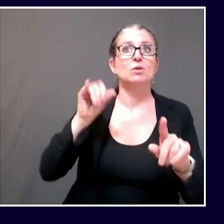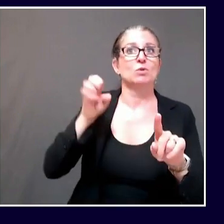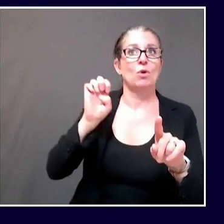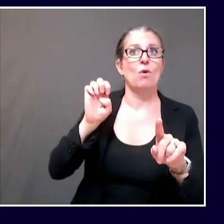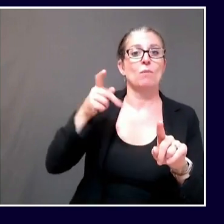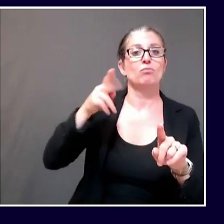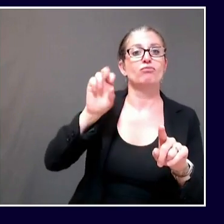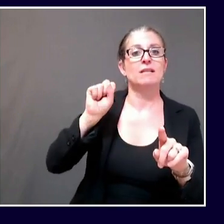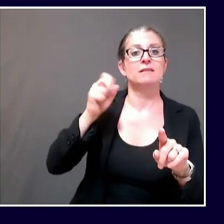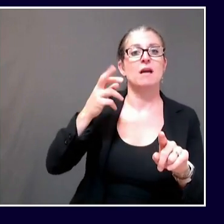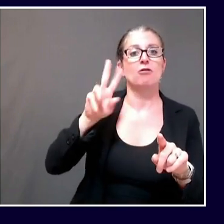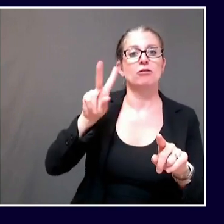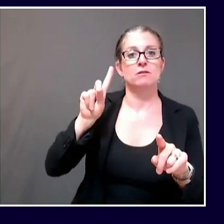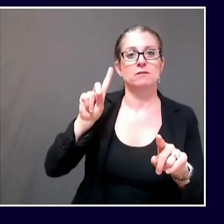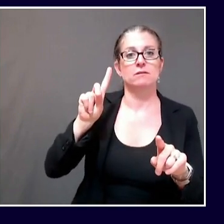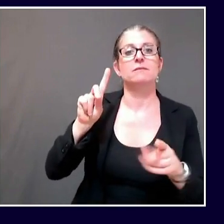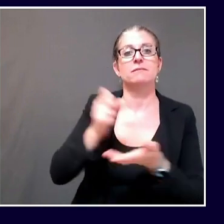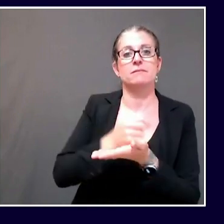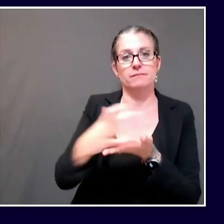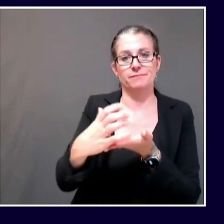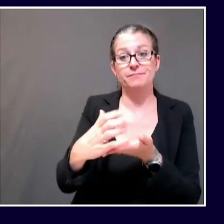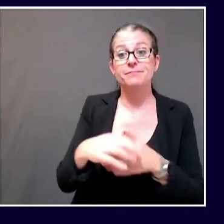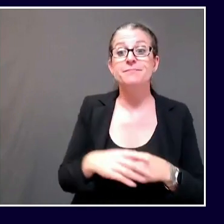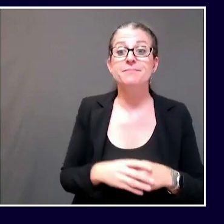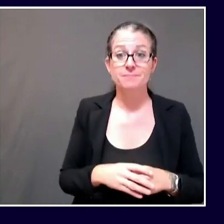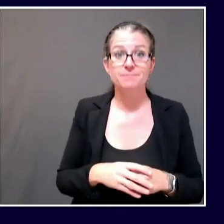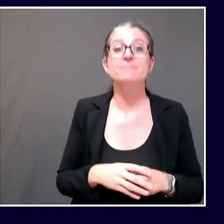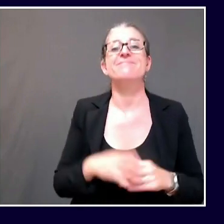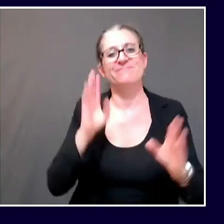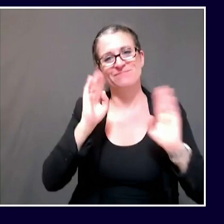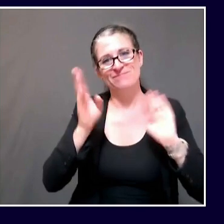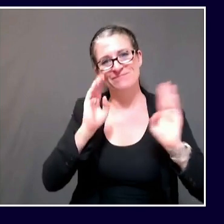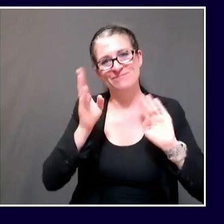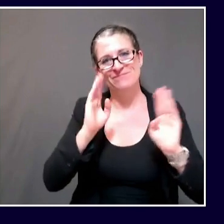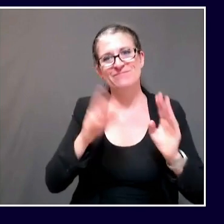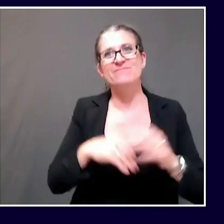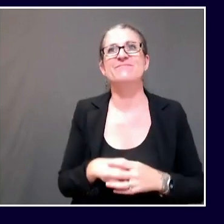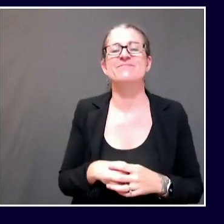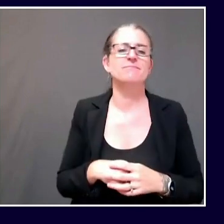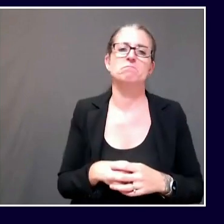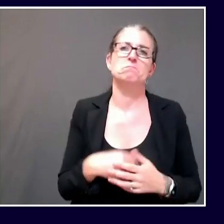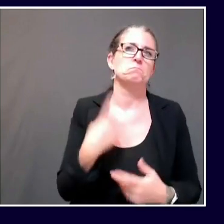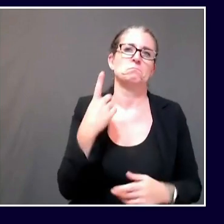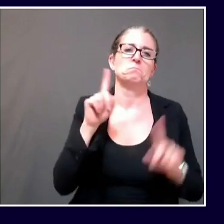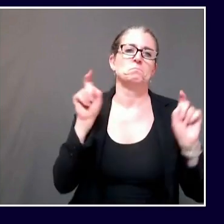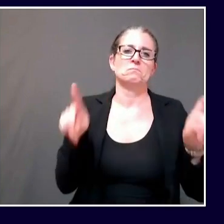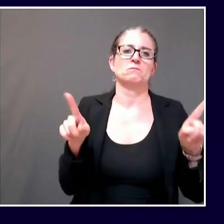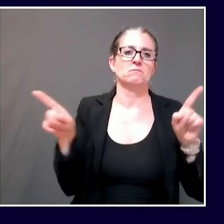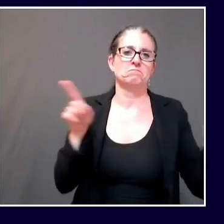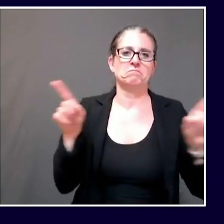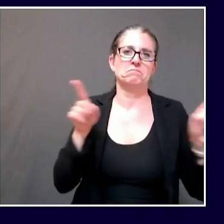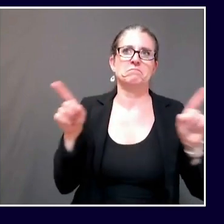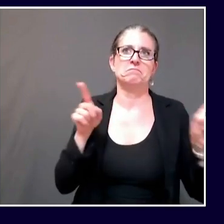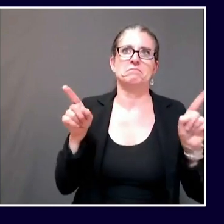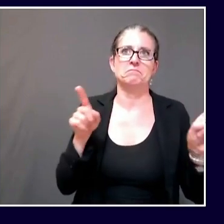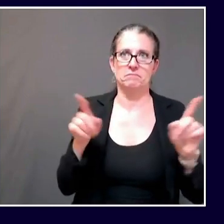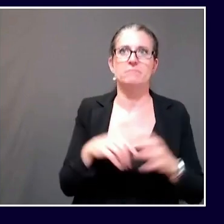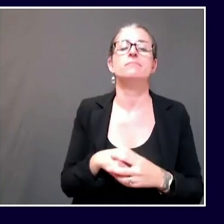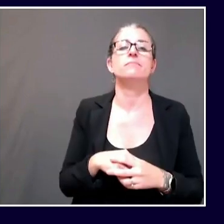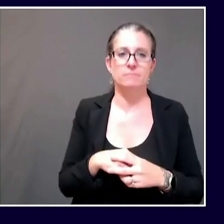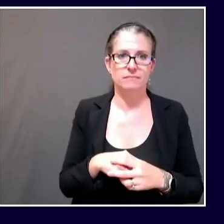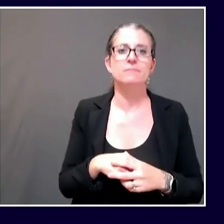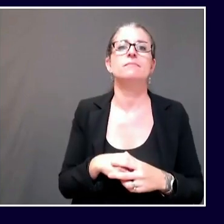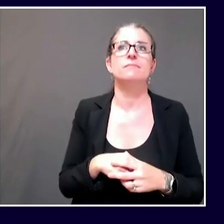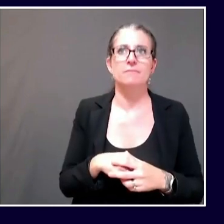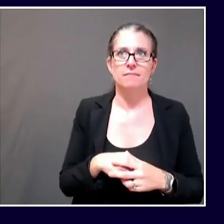Yes, hi. I have one question for Commissioner Lambrou and then another question for Dr. Shah.